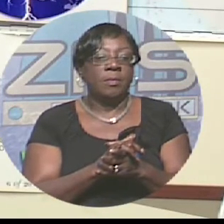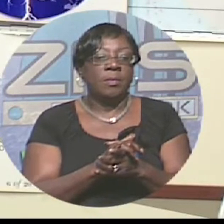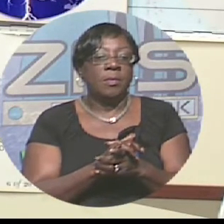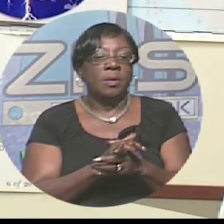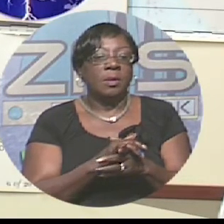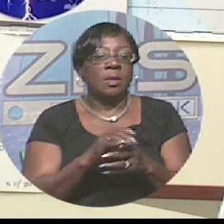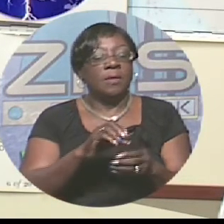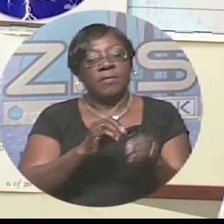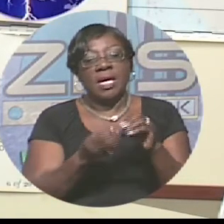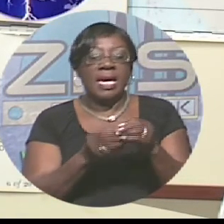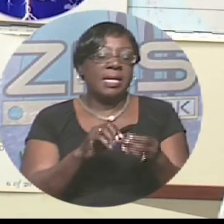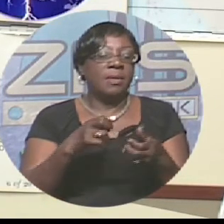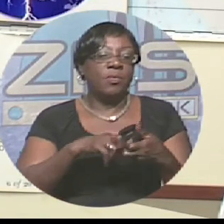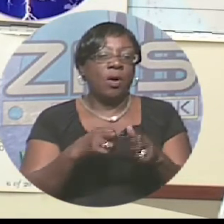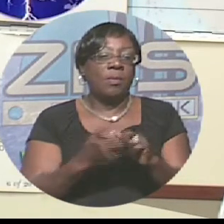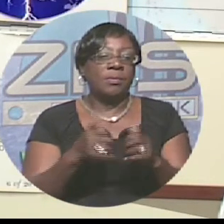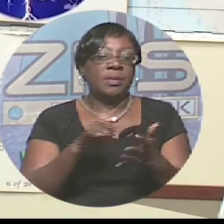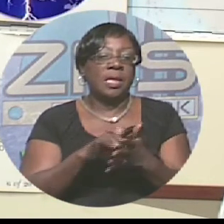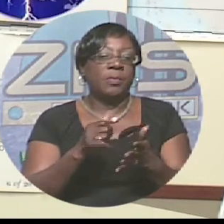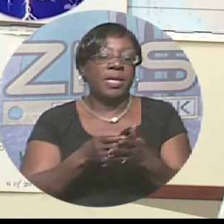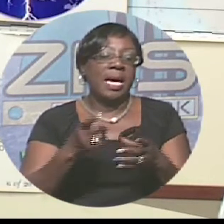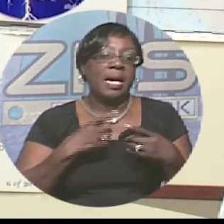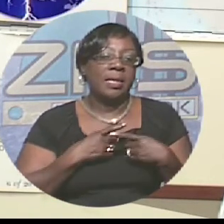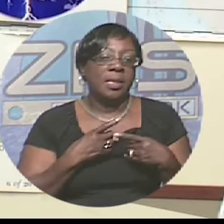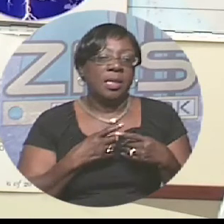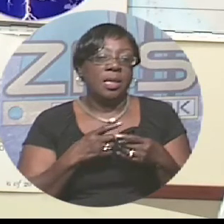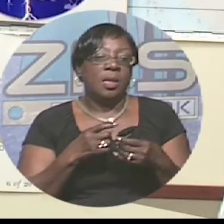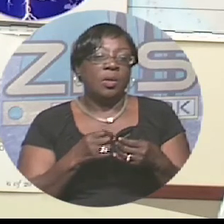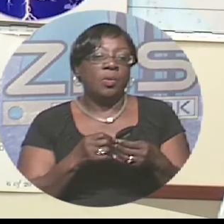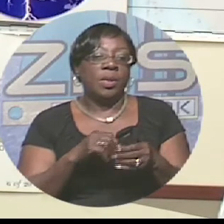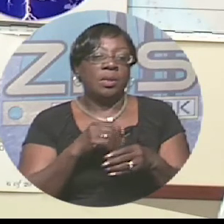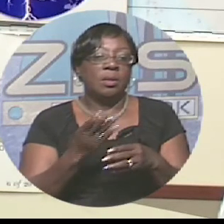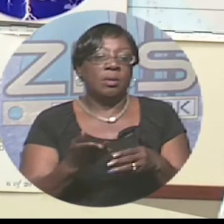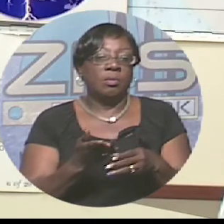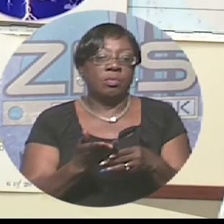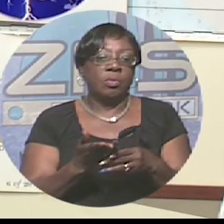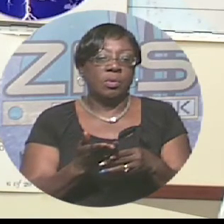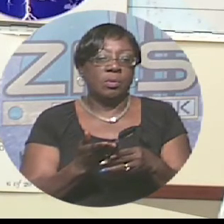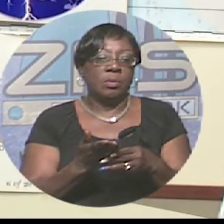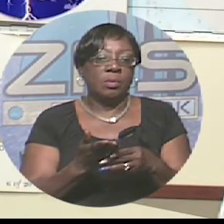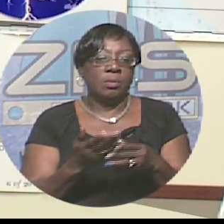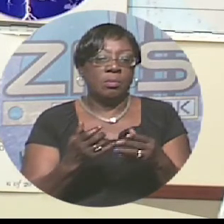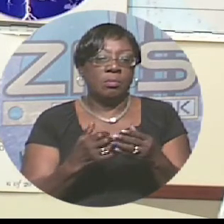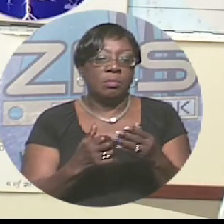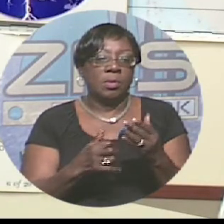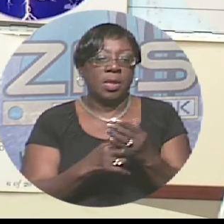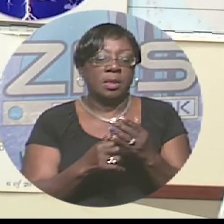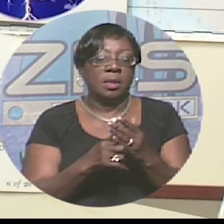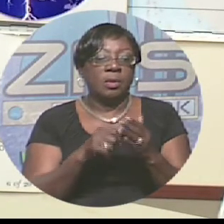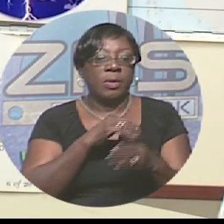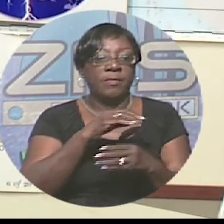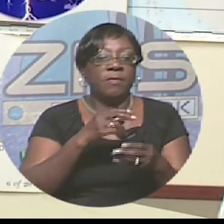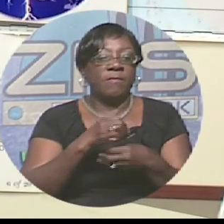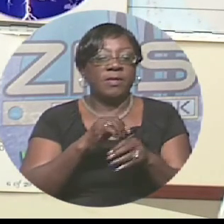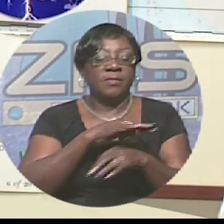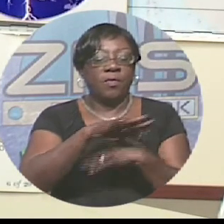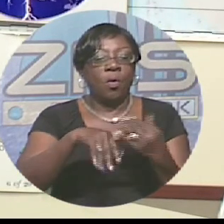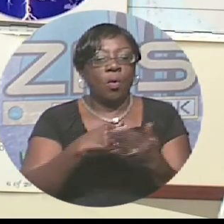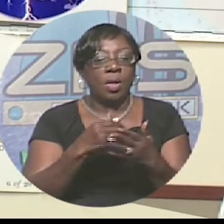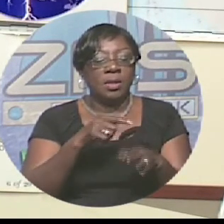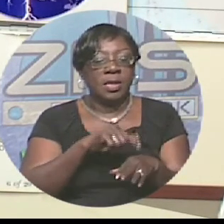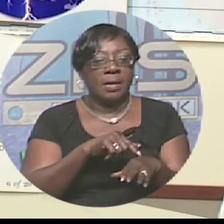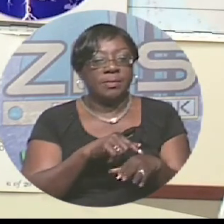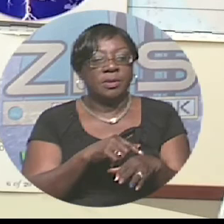any issues that we have a team that is on call at all times to address those